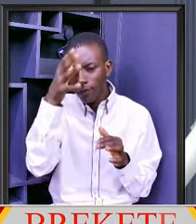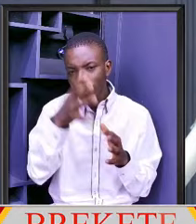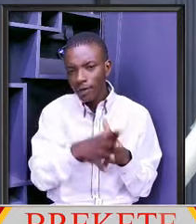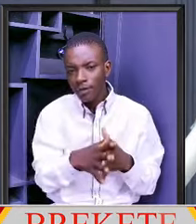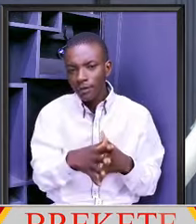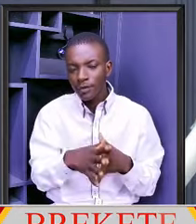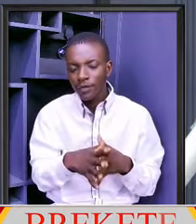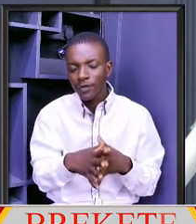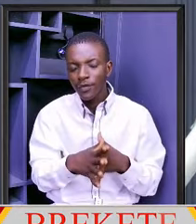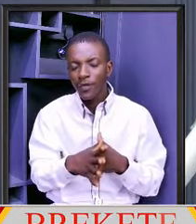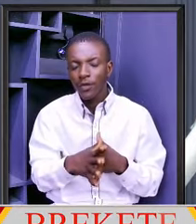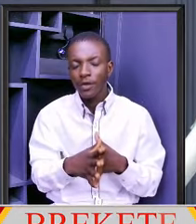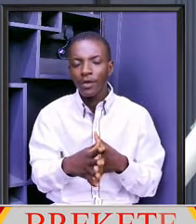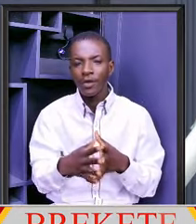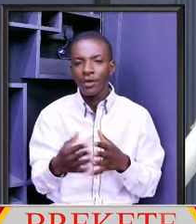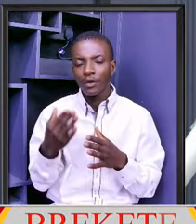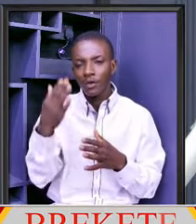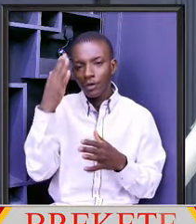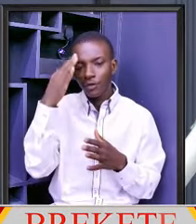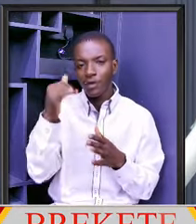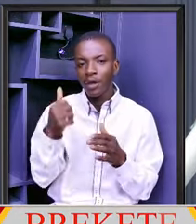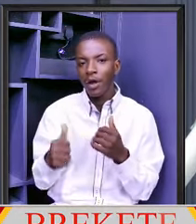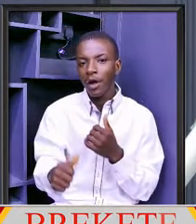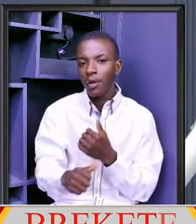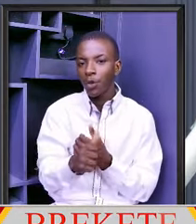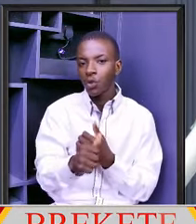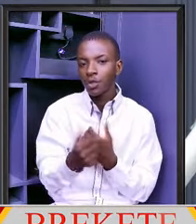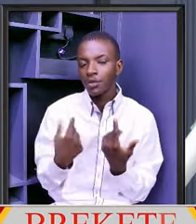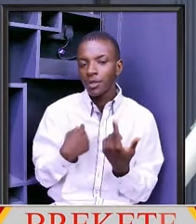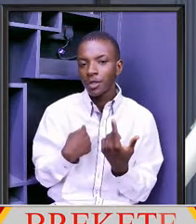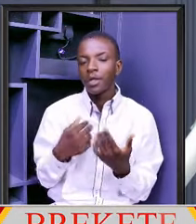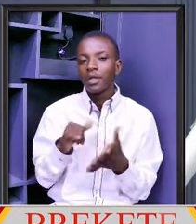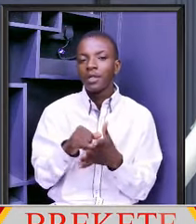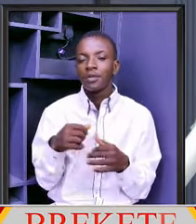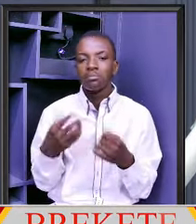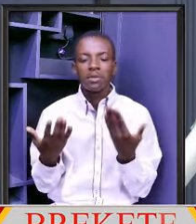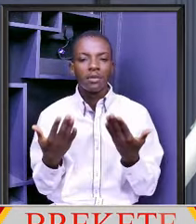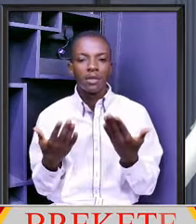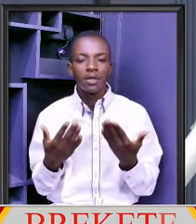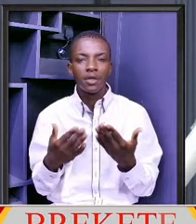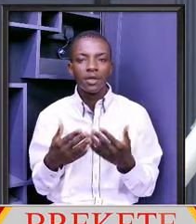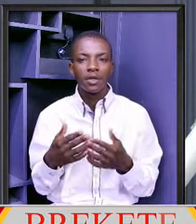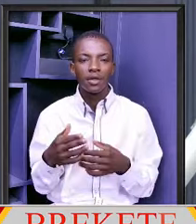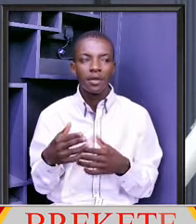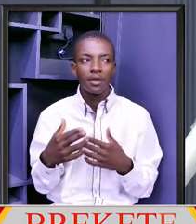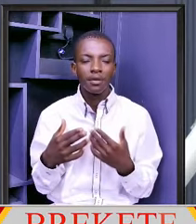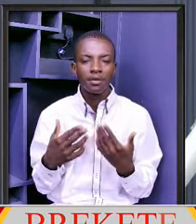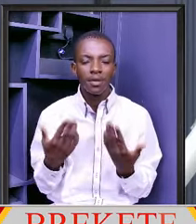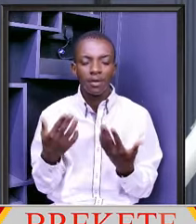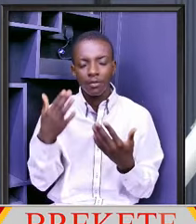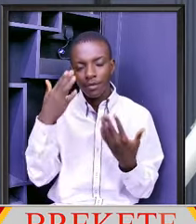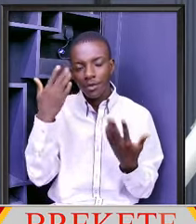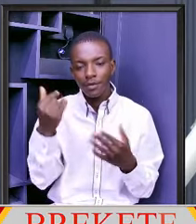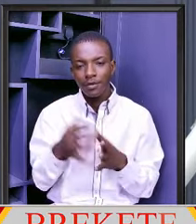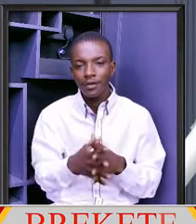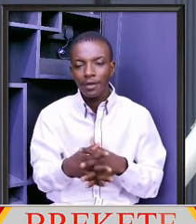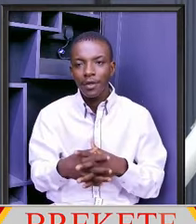So, you know, he don't abuse me, I talk say, whether now my nose I've been on my eye, he take abuse me that